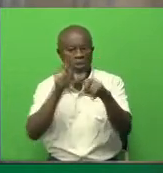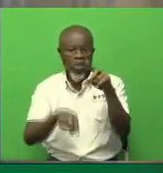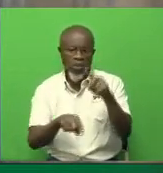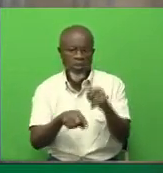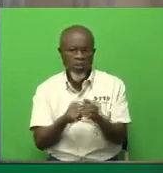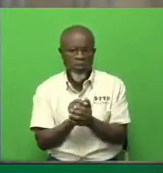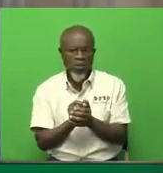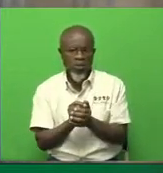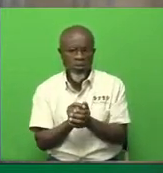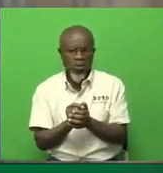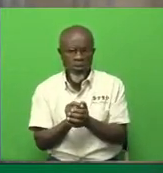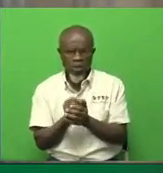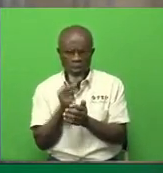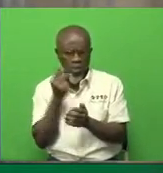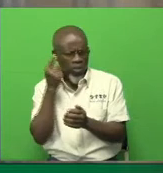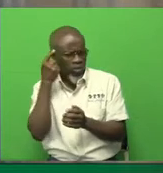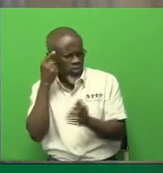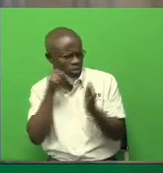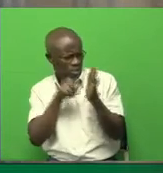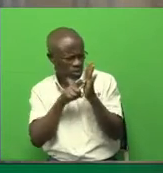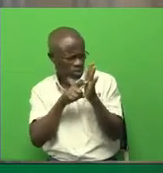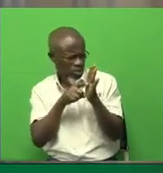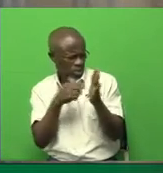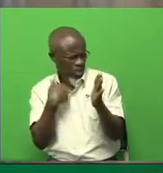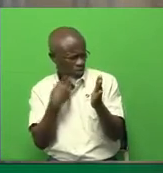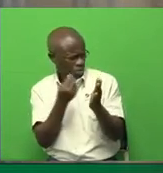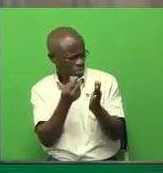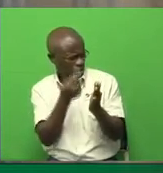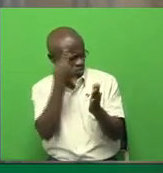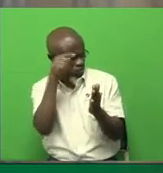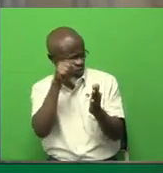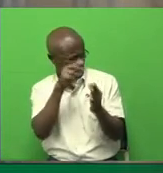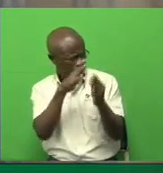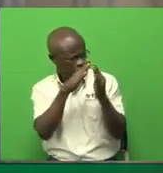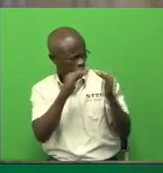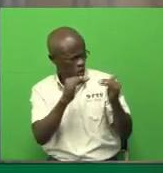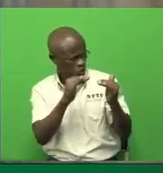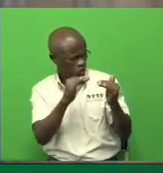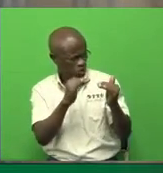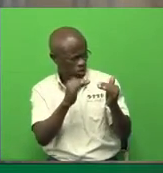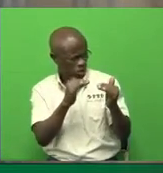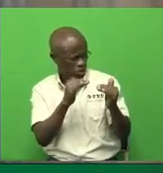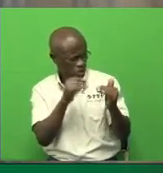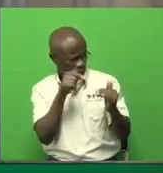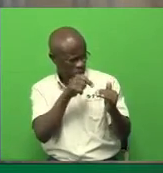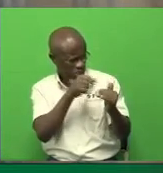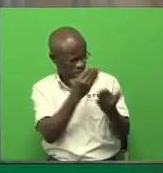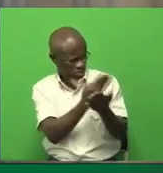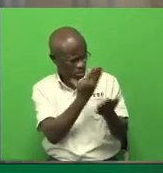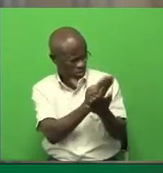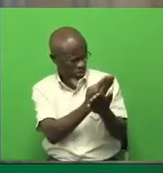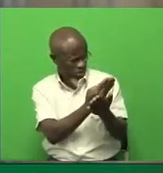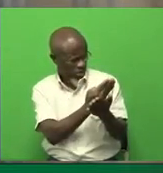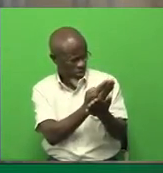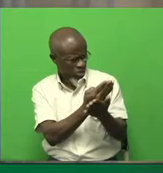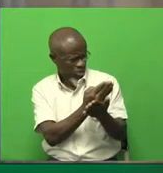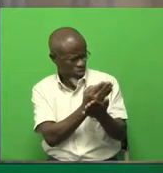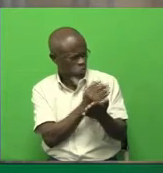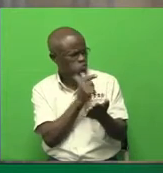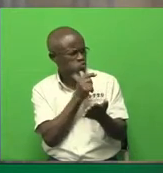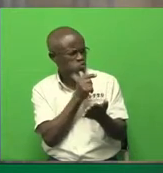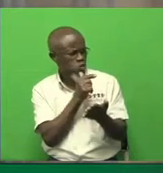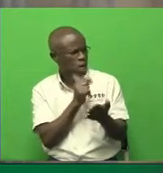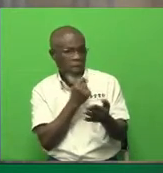money for a house for somebody any budget estimates you know somebody's getting a lot of money for a house I call no names